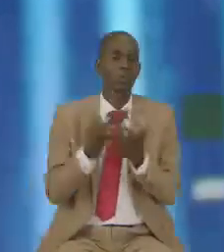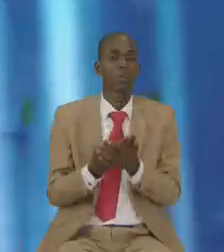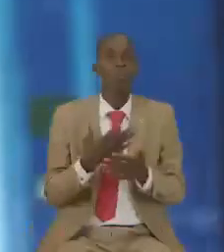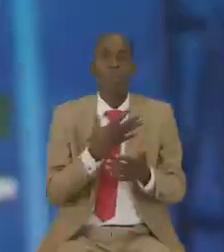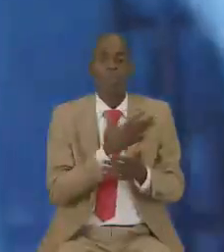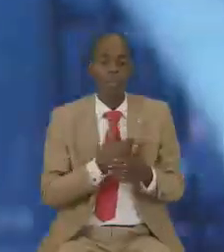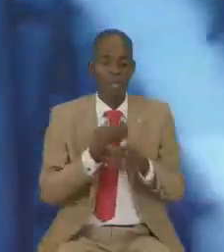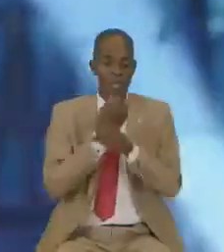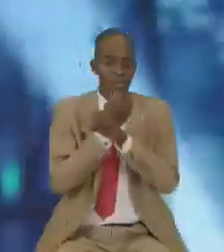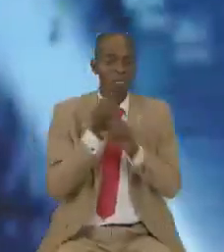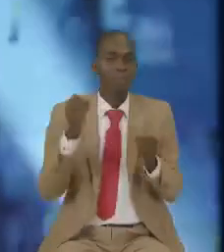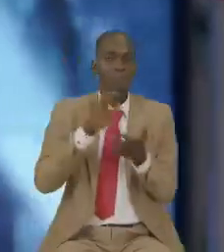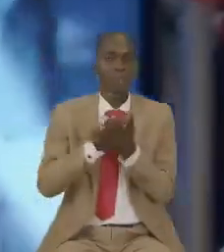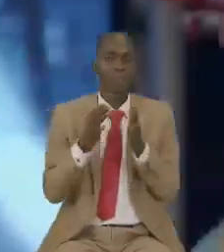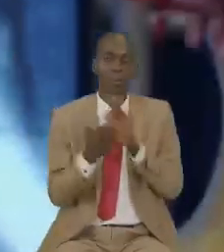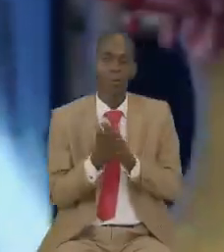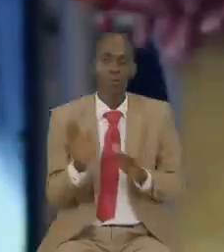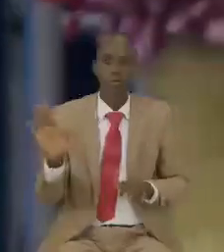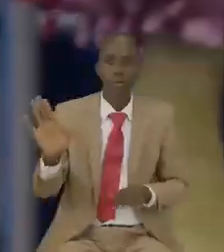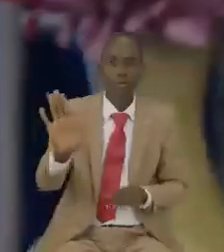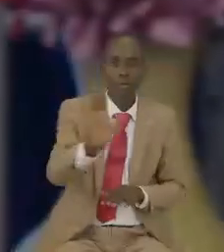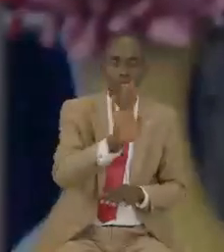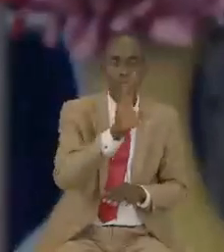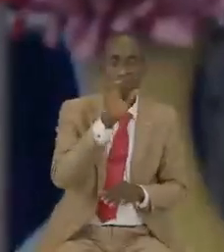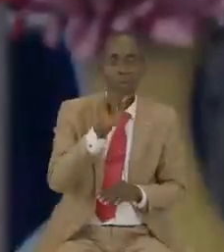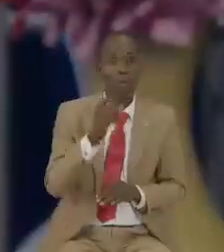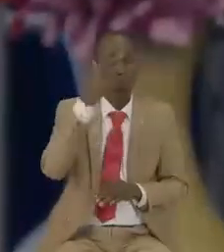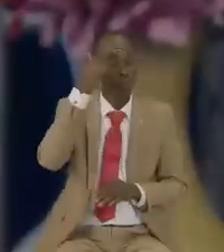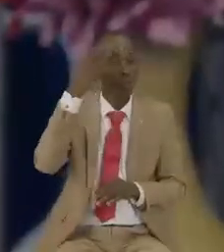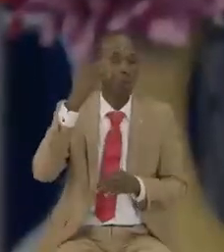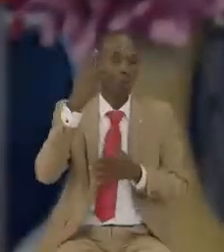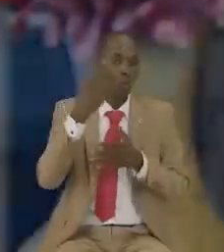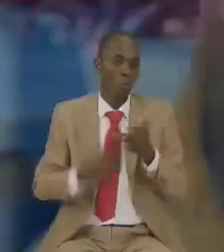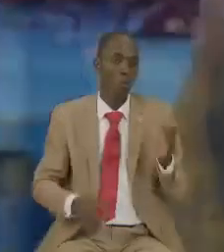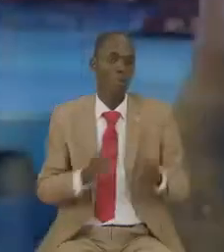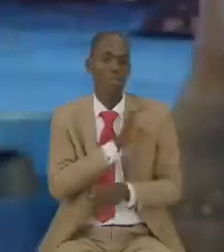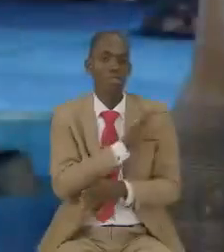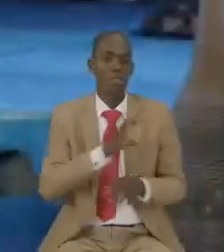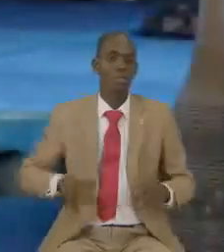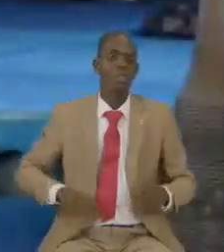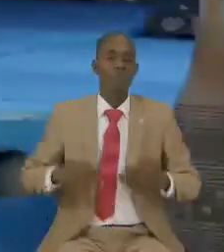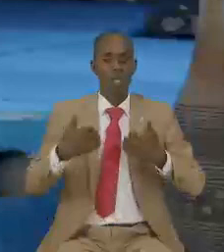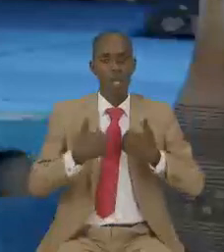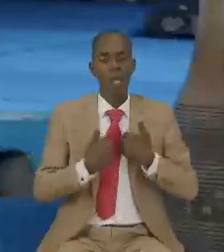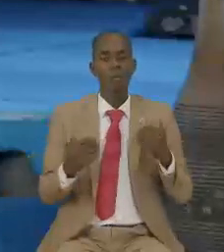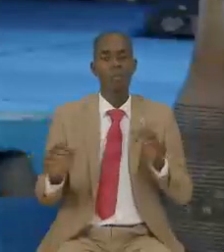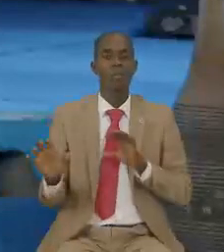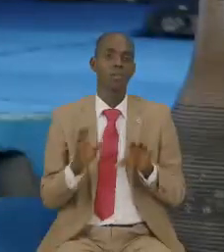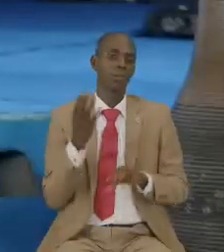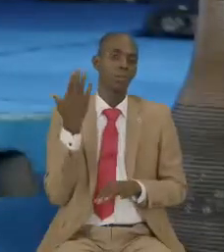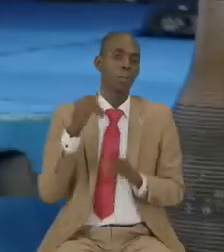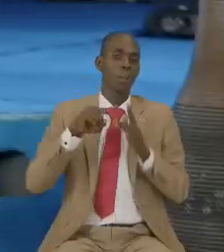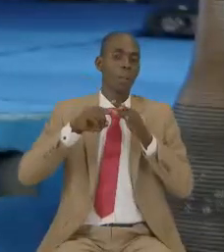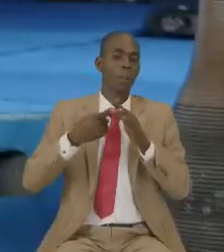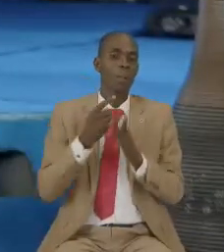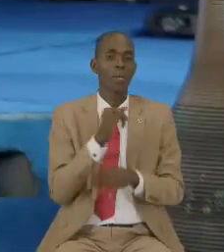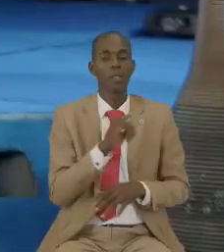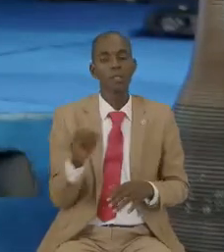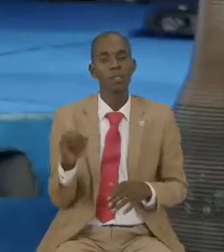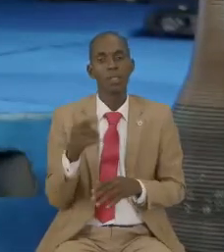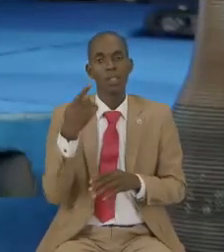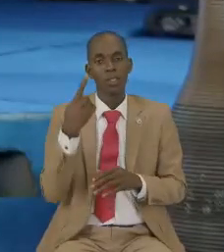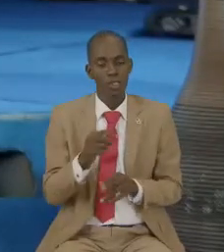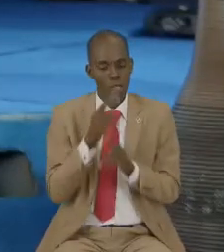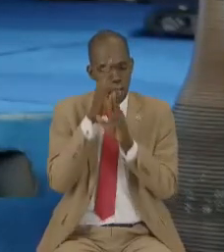salvation becomes yours because of what Christ has done. Beginning the